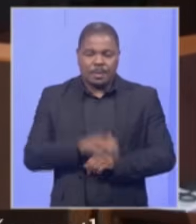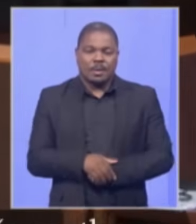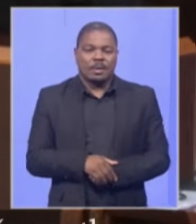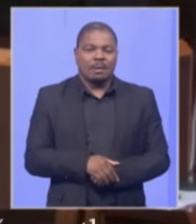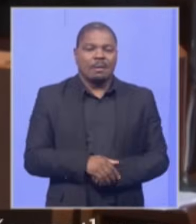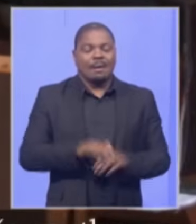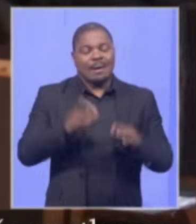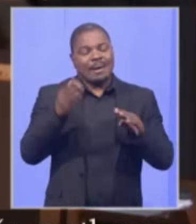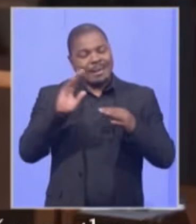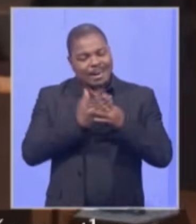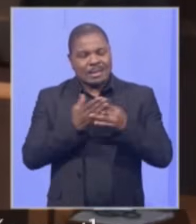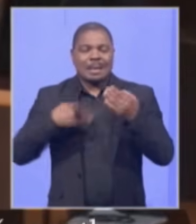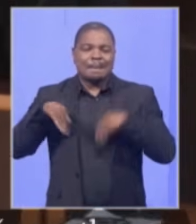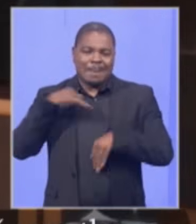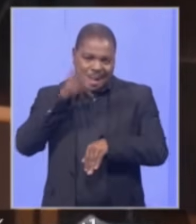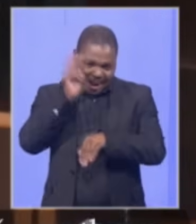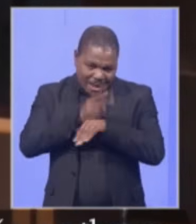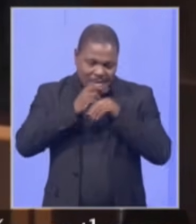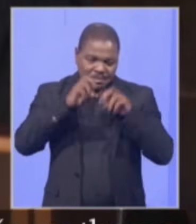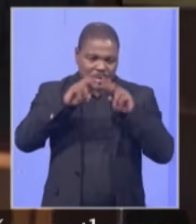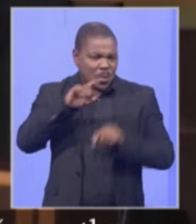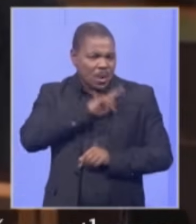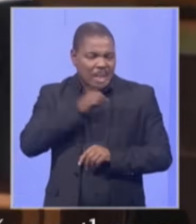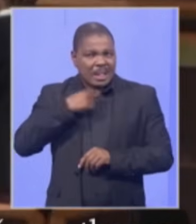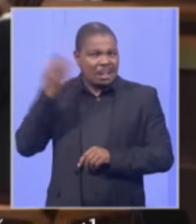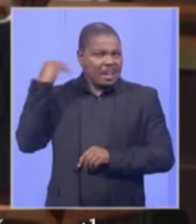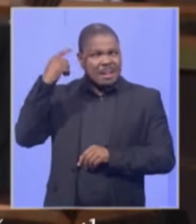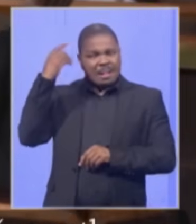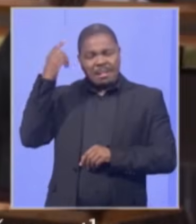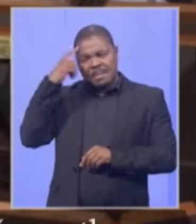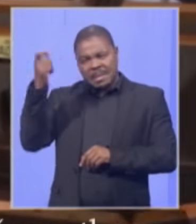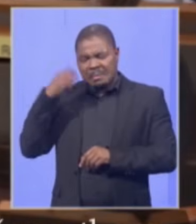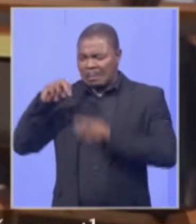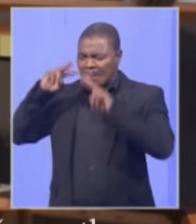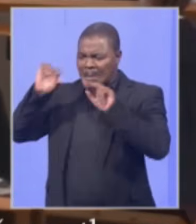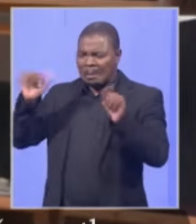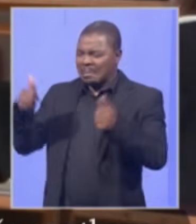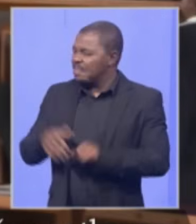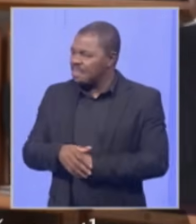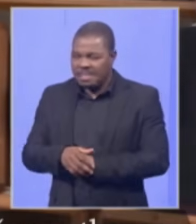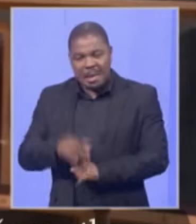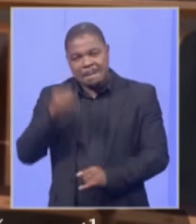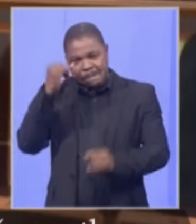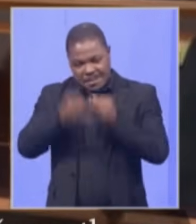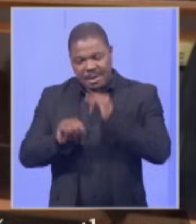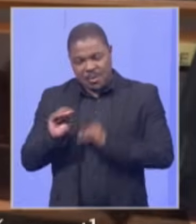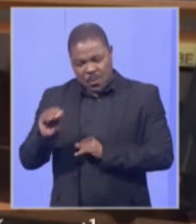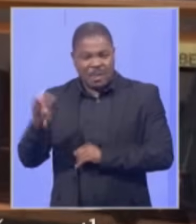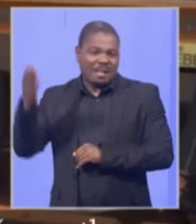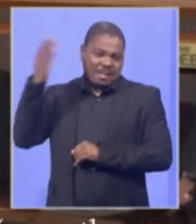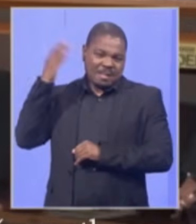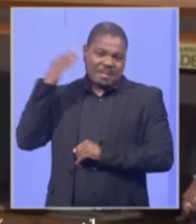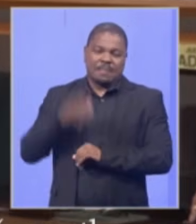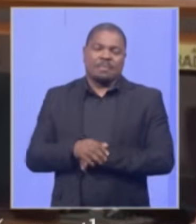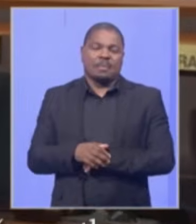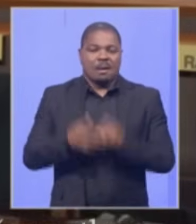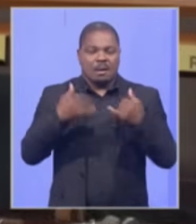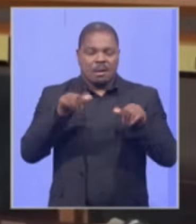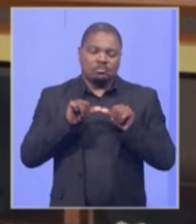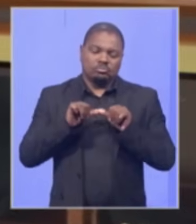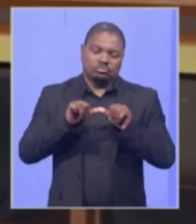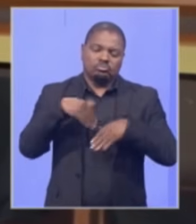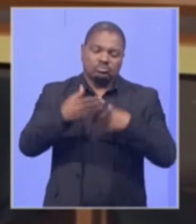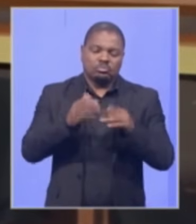tsošološwa molato ka tumelo ya gore dinyakišišo ga se tša dirwa ka tsela ya maleba le gore go bile le bošaedi peleng go le bjalo molato o tšwela